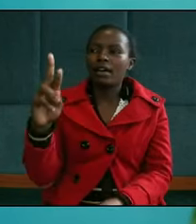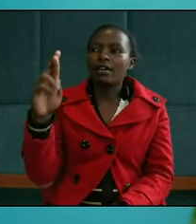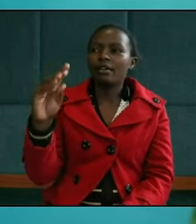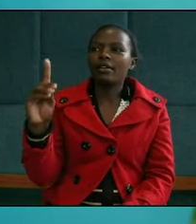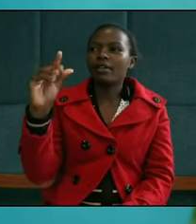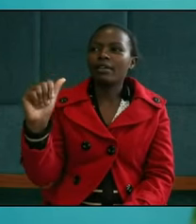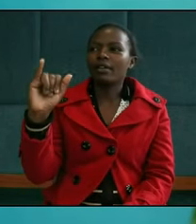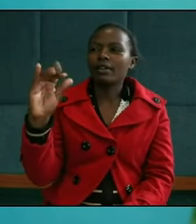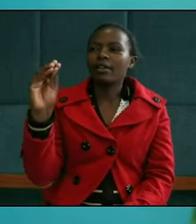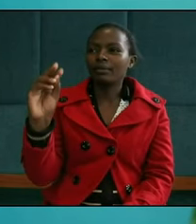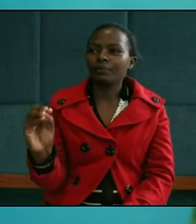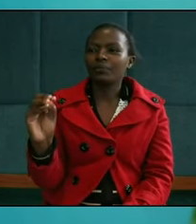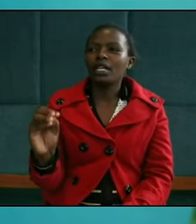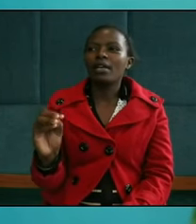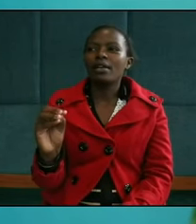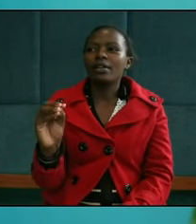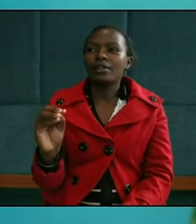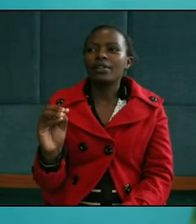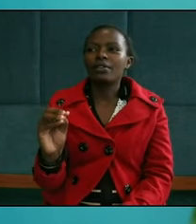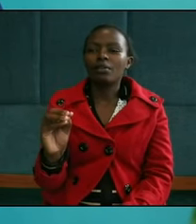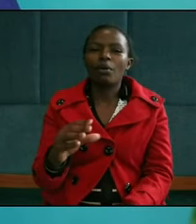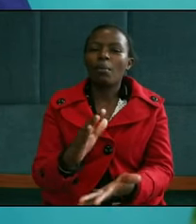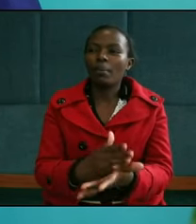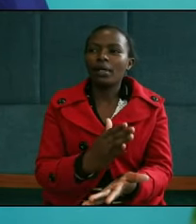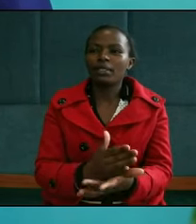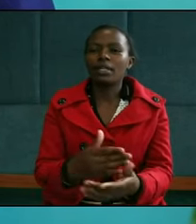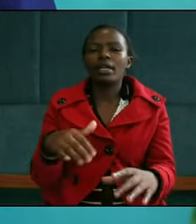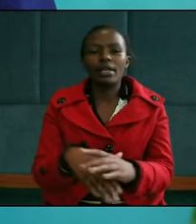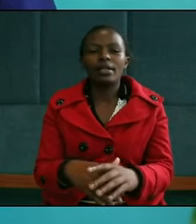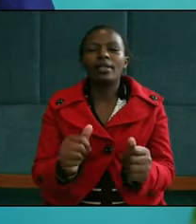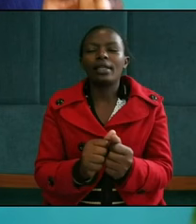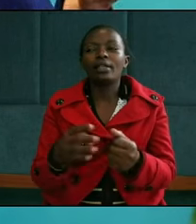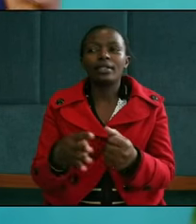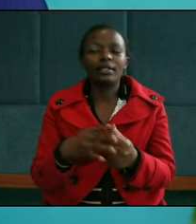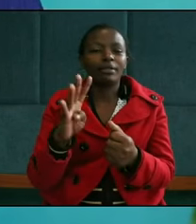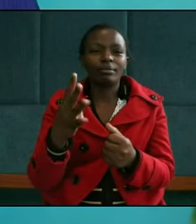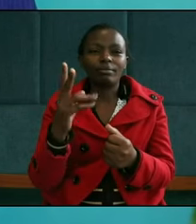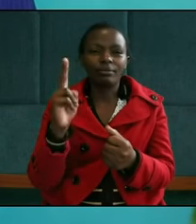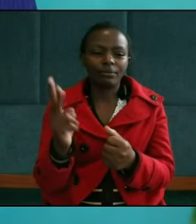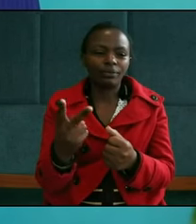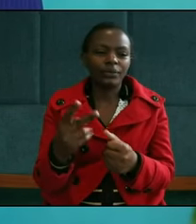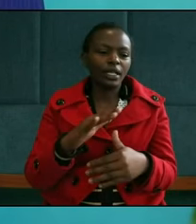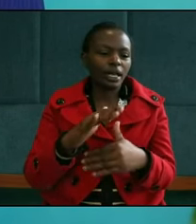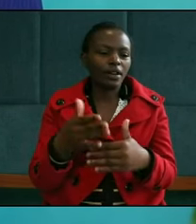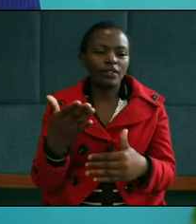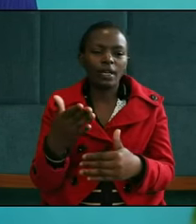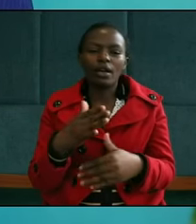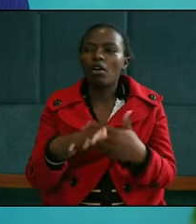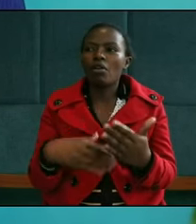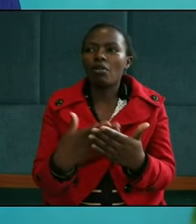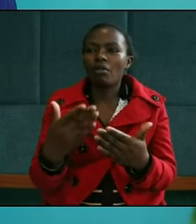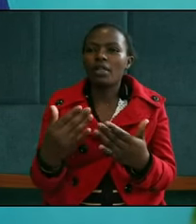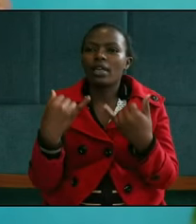The Voice of Prophets Bible Correspondence School in 1942, after a month of the nationwide